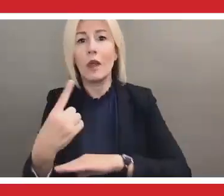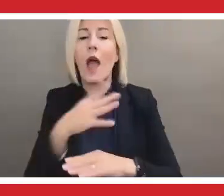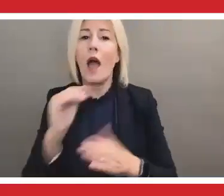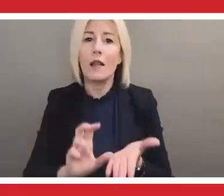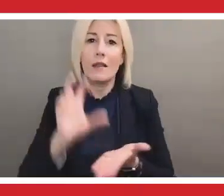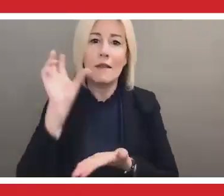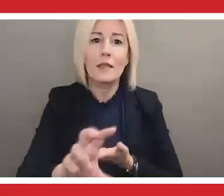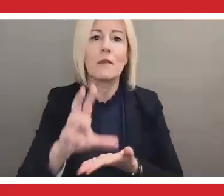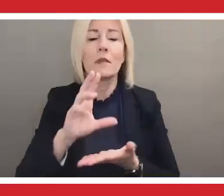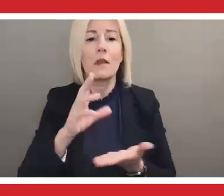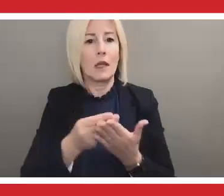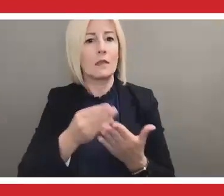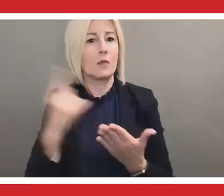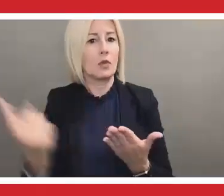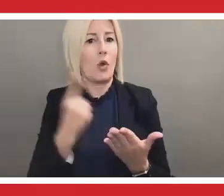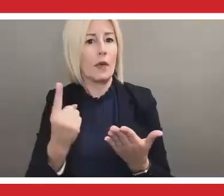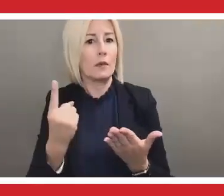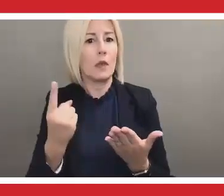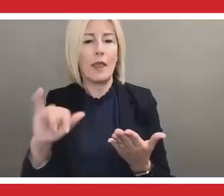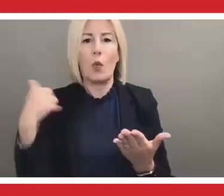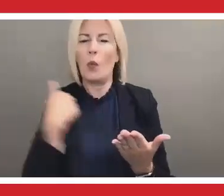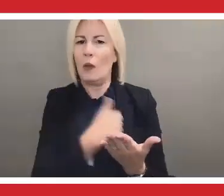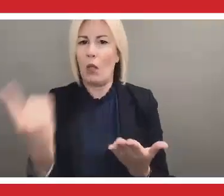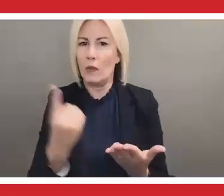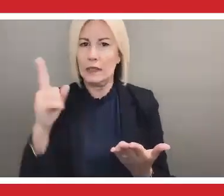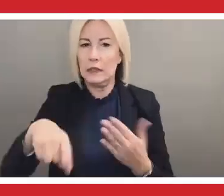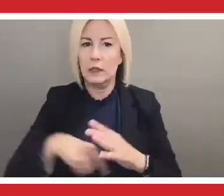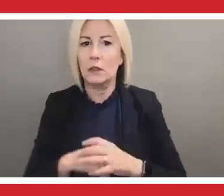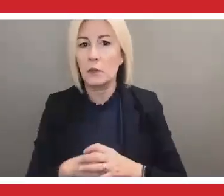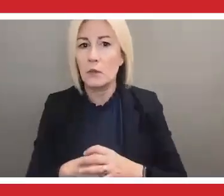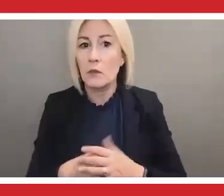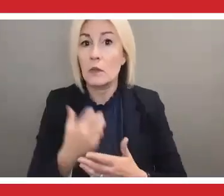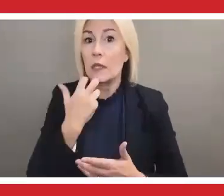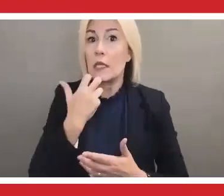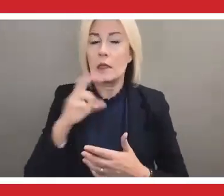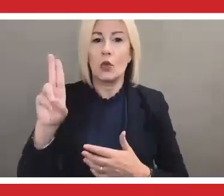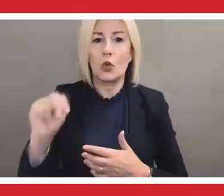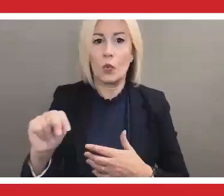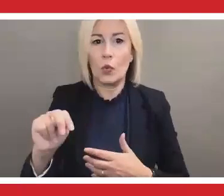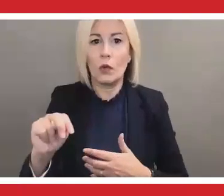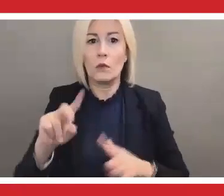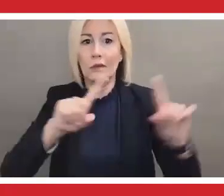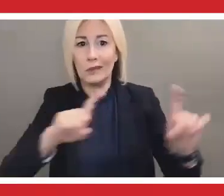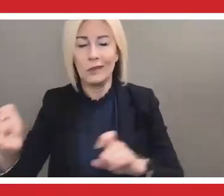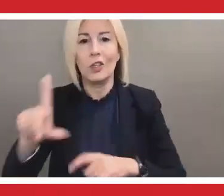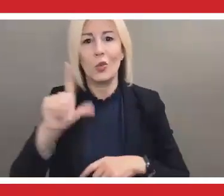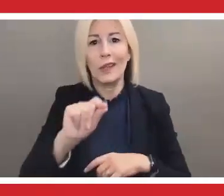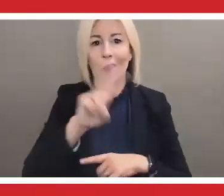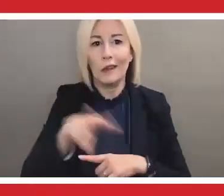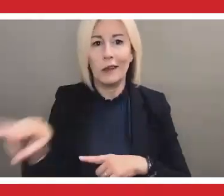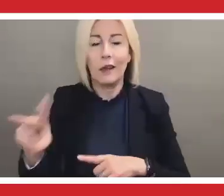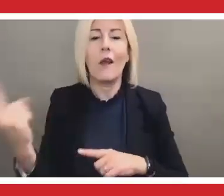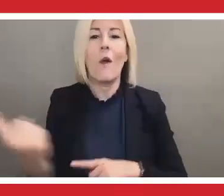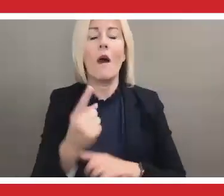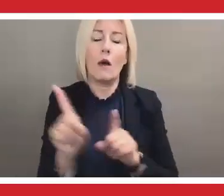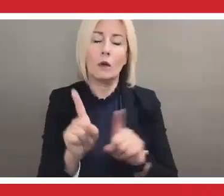funds, which is always something we will need. The latest UN e-government survey 2022 also provides